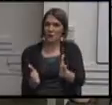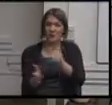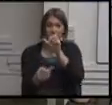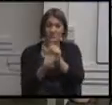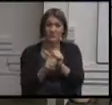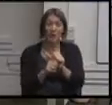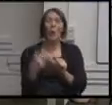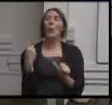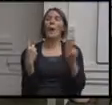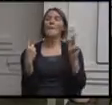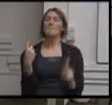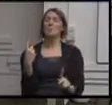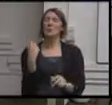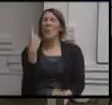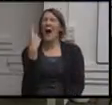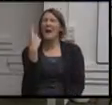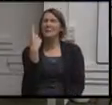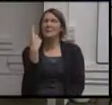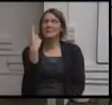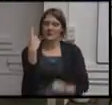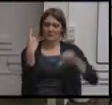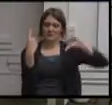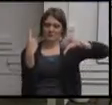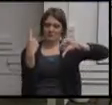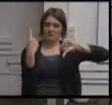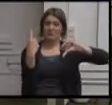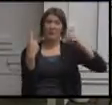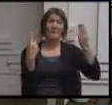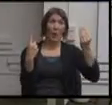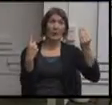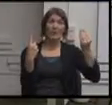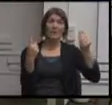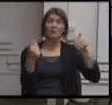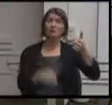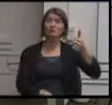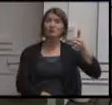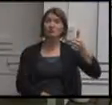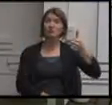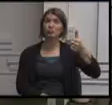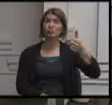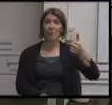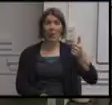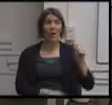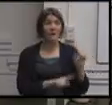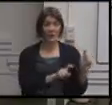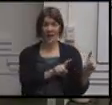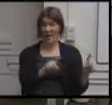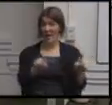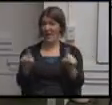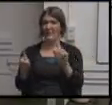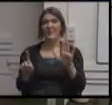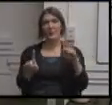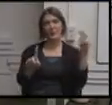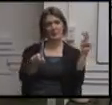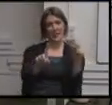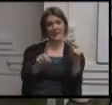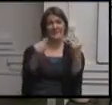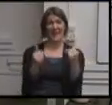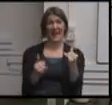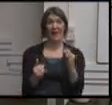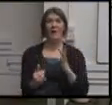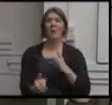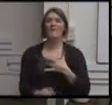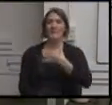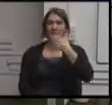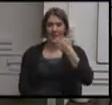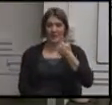person. We had 1 person out of our entire membership that voted against our budget. I think you would find that their perspective on what we're doing is very